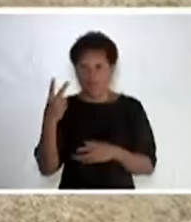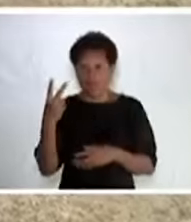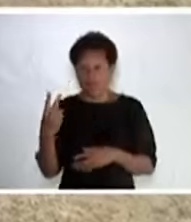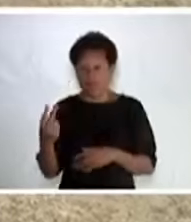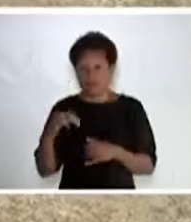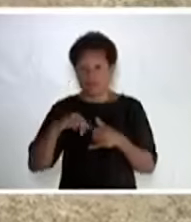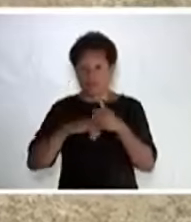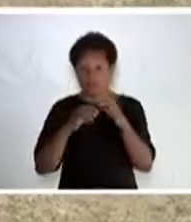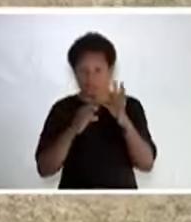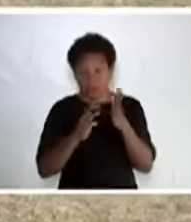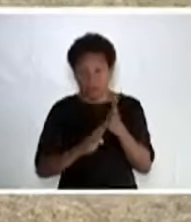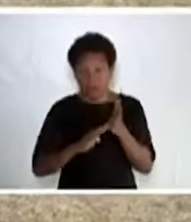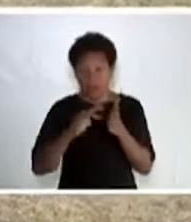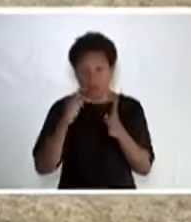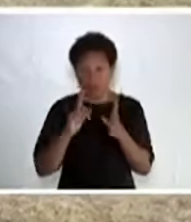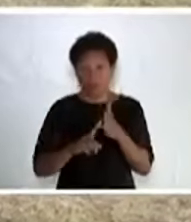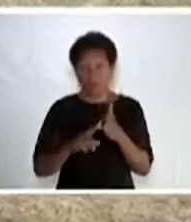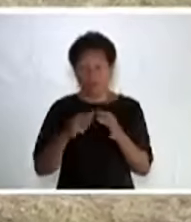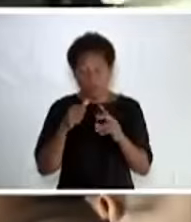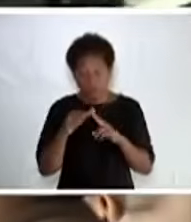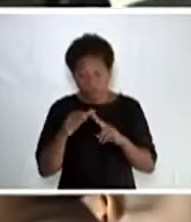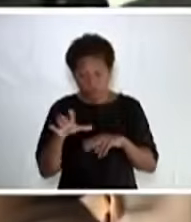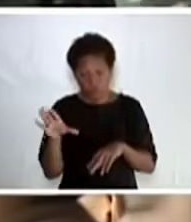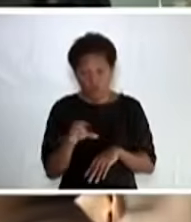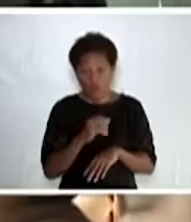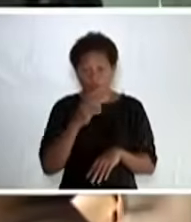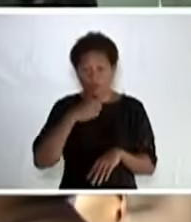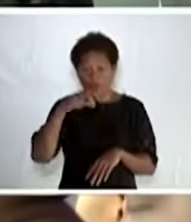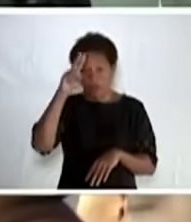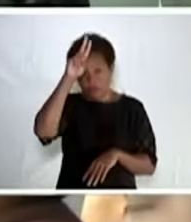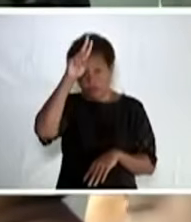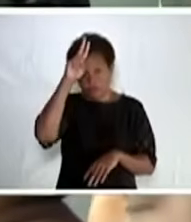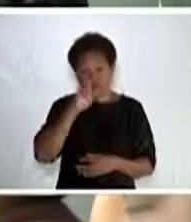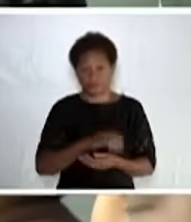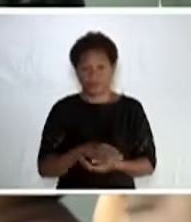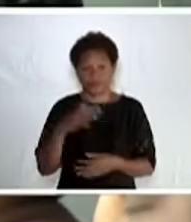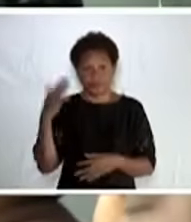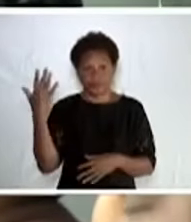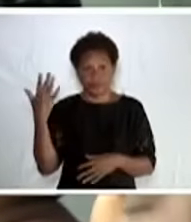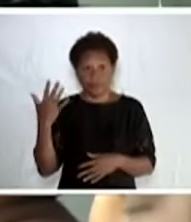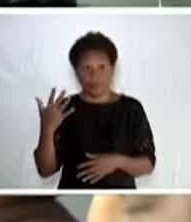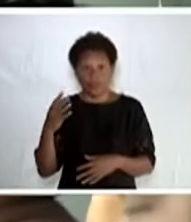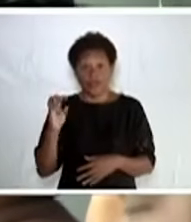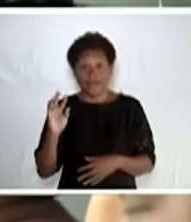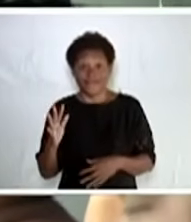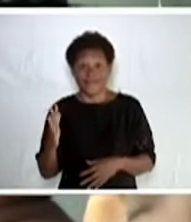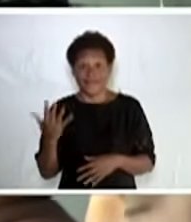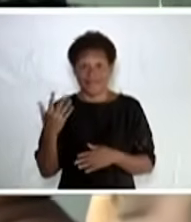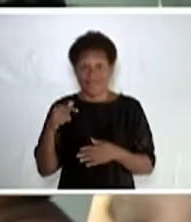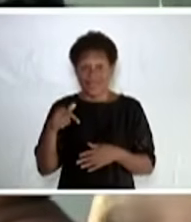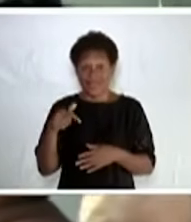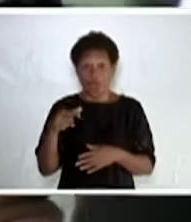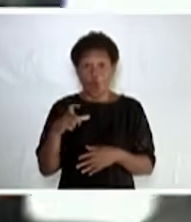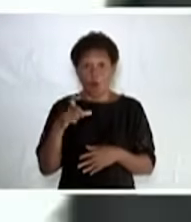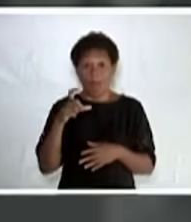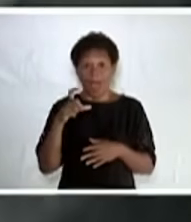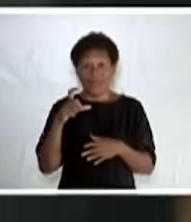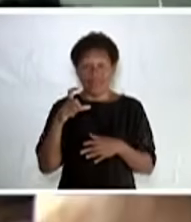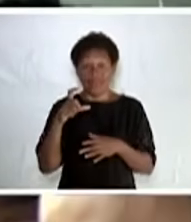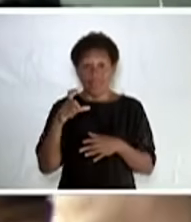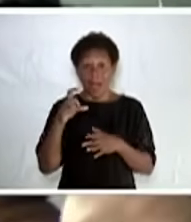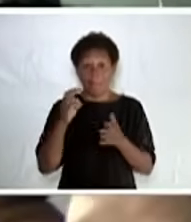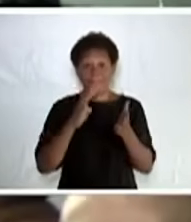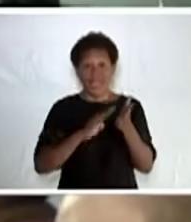Matiavi also from Kandavu. And the number 5th Detachment of the Army is Detachment Commander Major